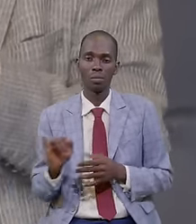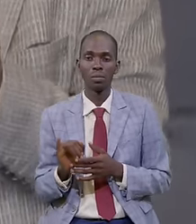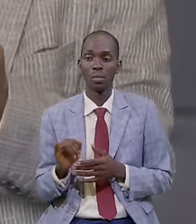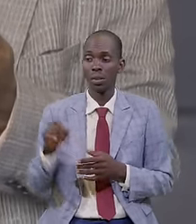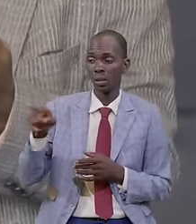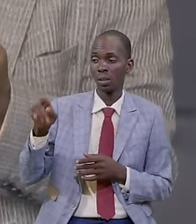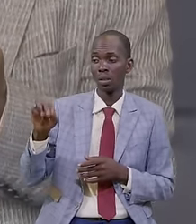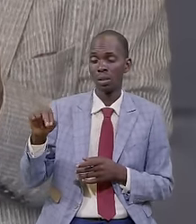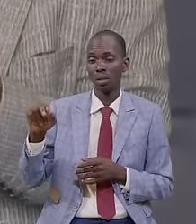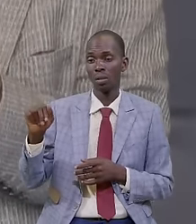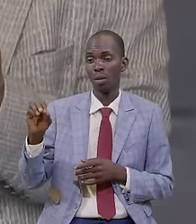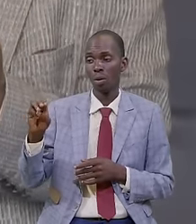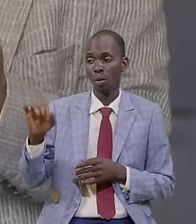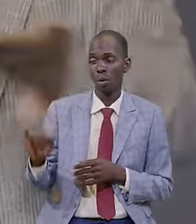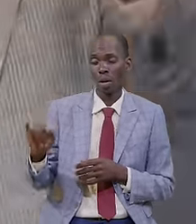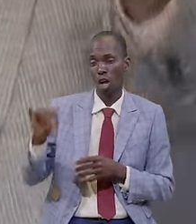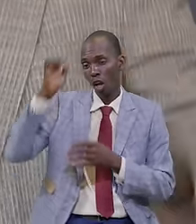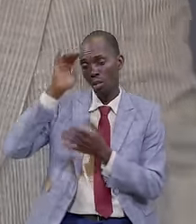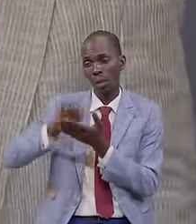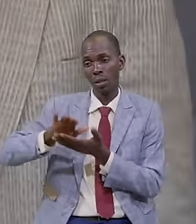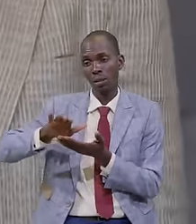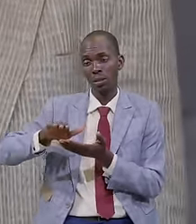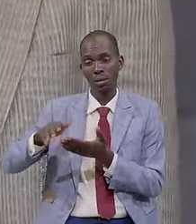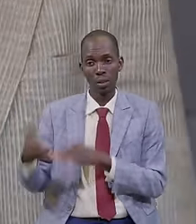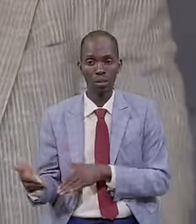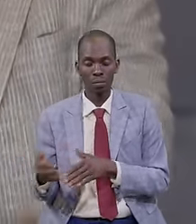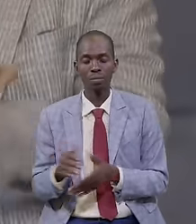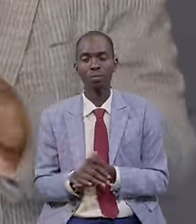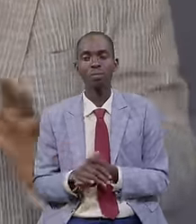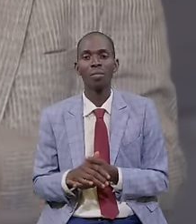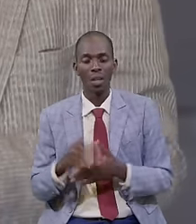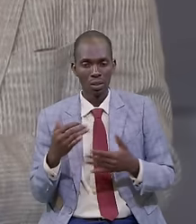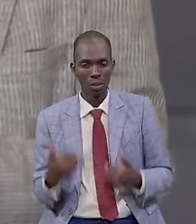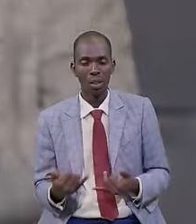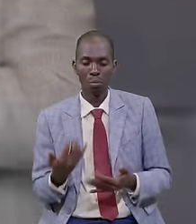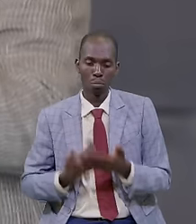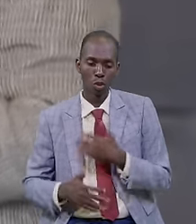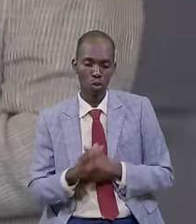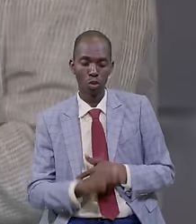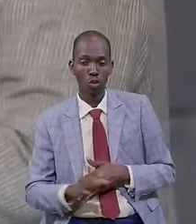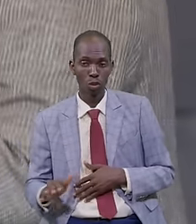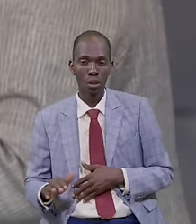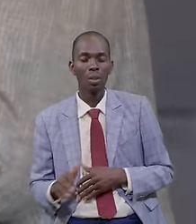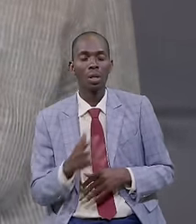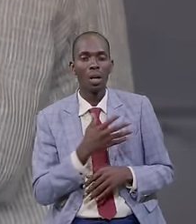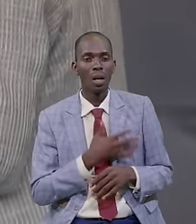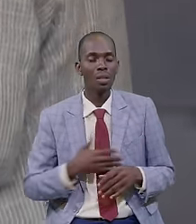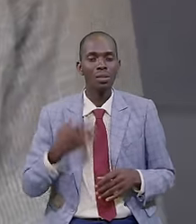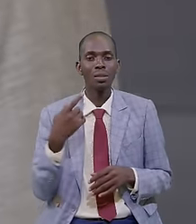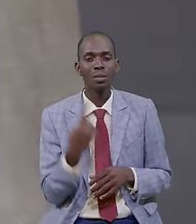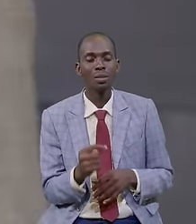other woman's husband died. And the husband of Naomi died. When you